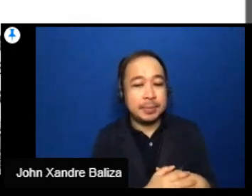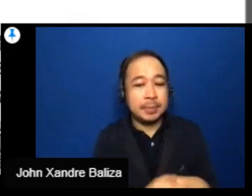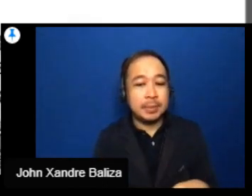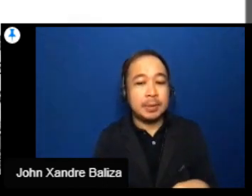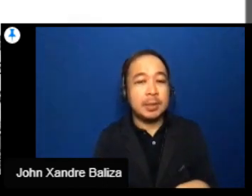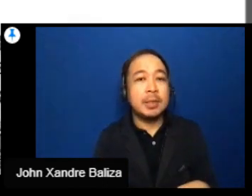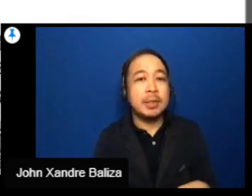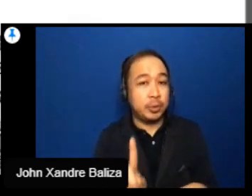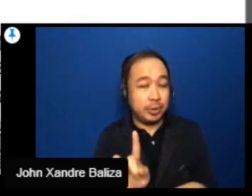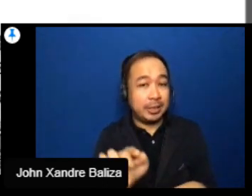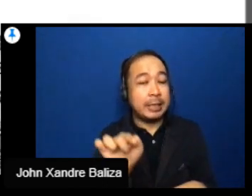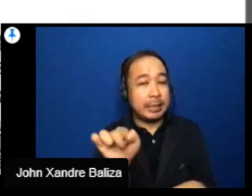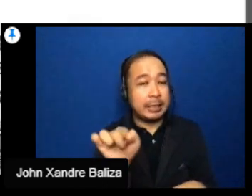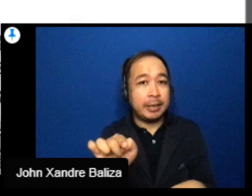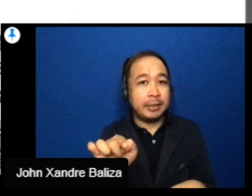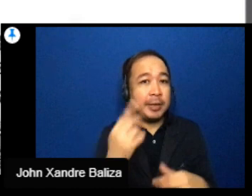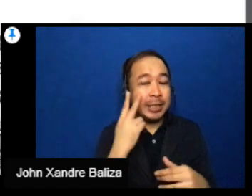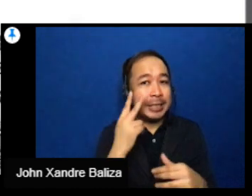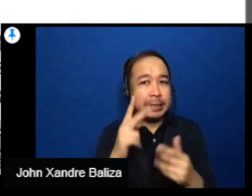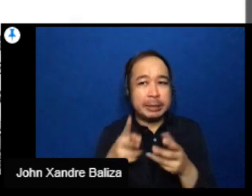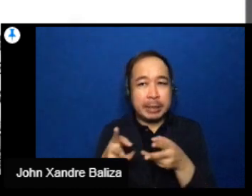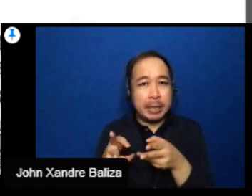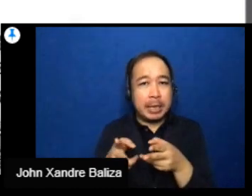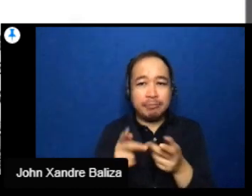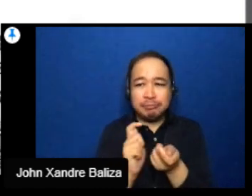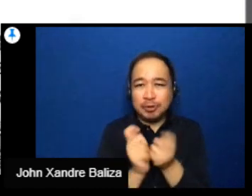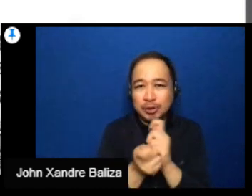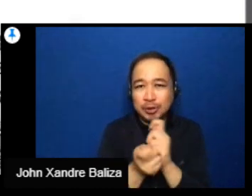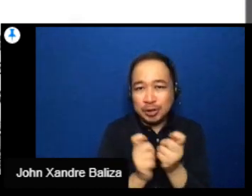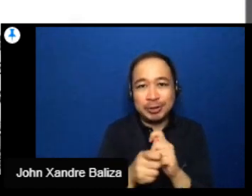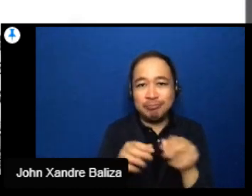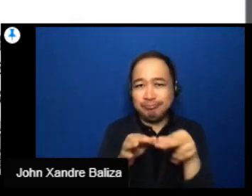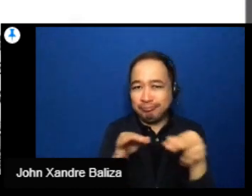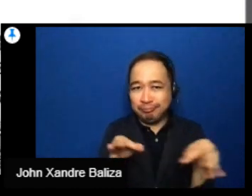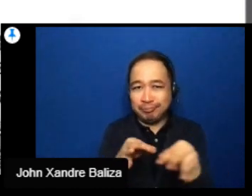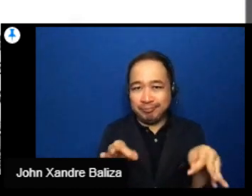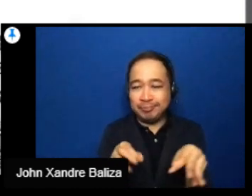the editorial nature. Thank you.